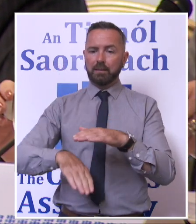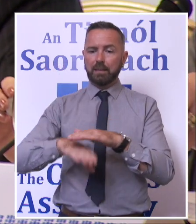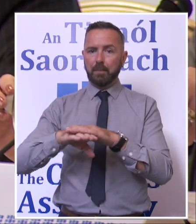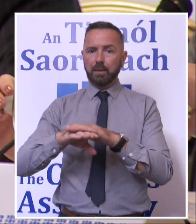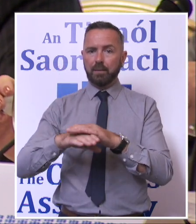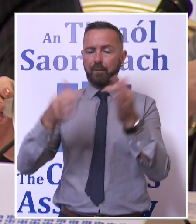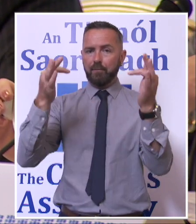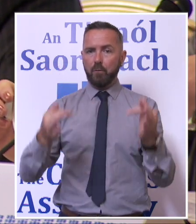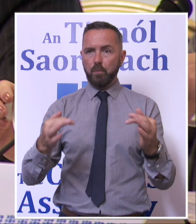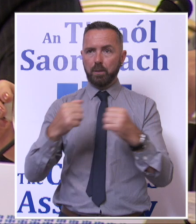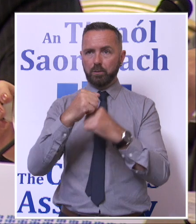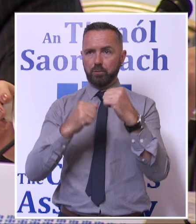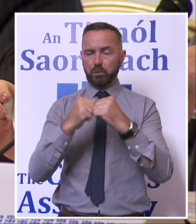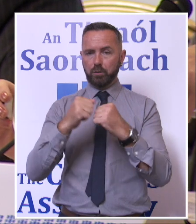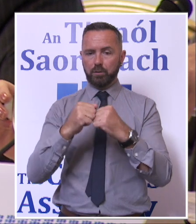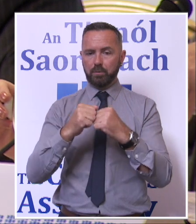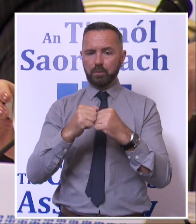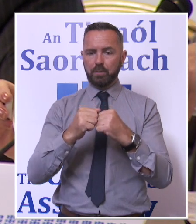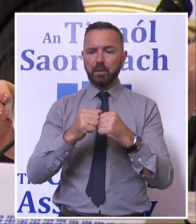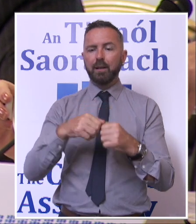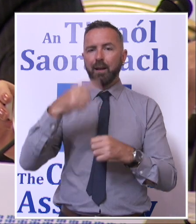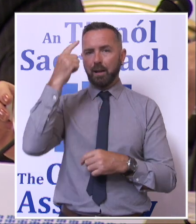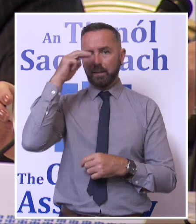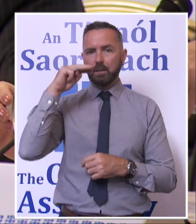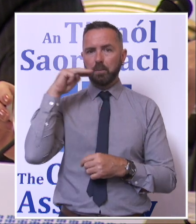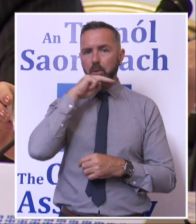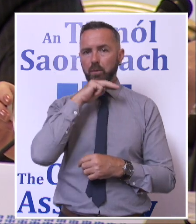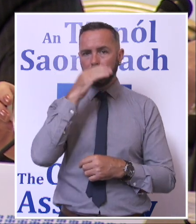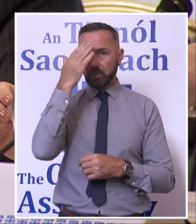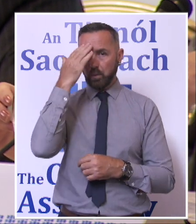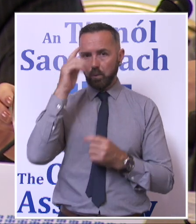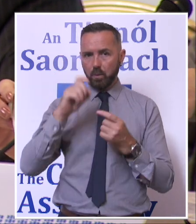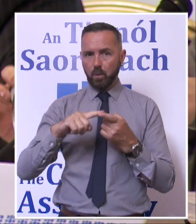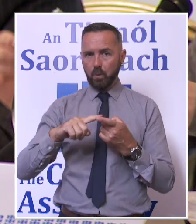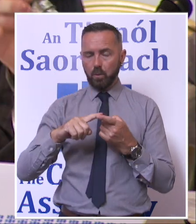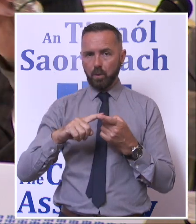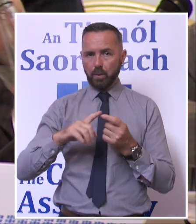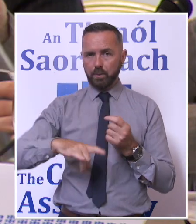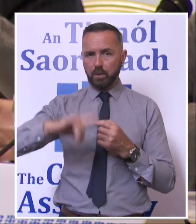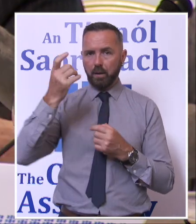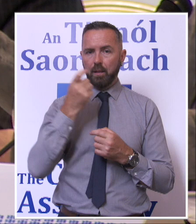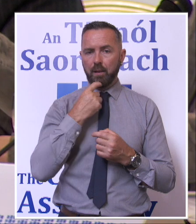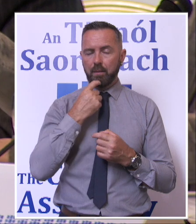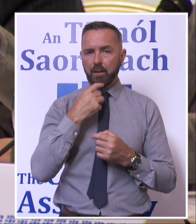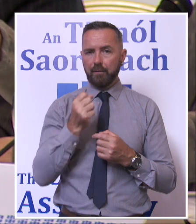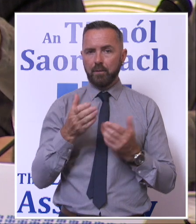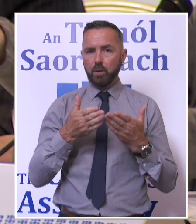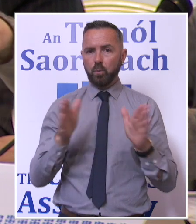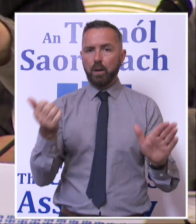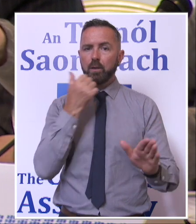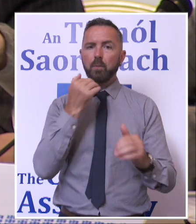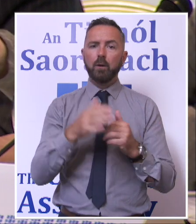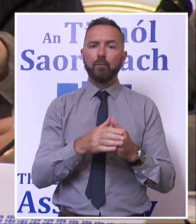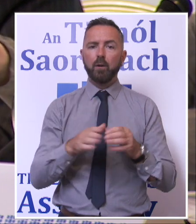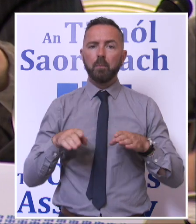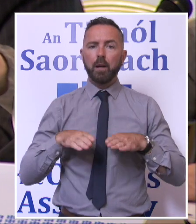structures. I think it's also important to note or highlight there's a wide number of